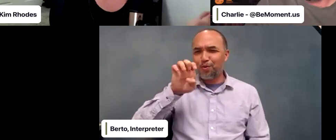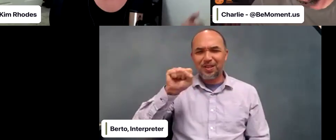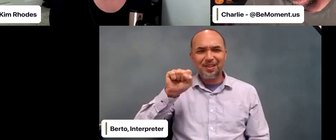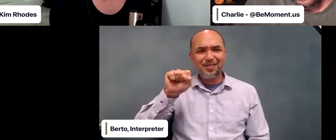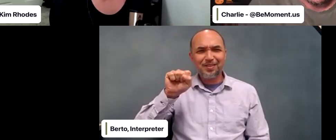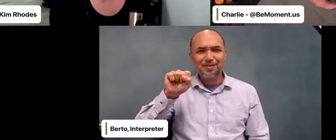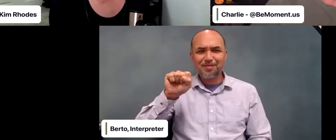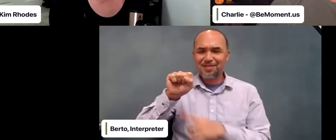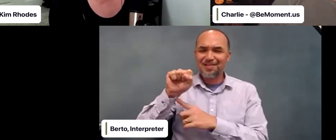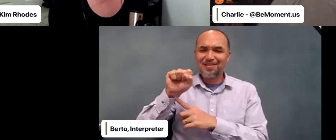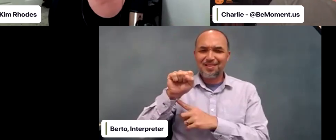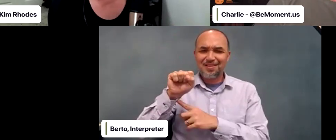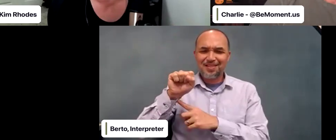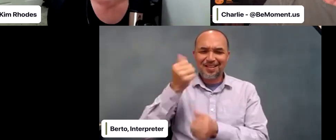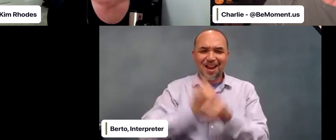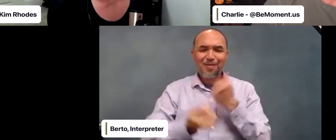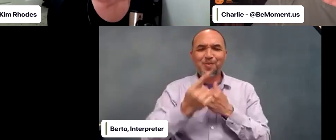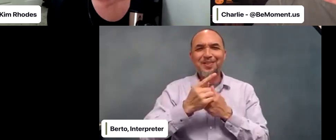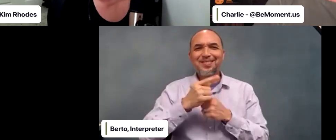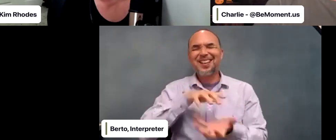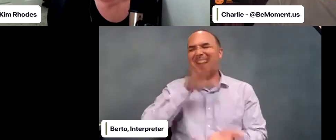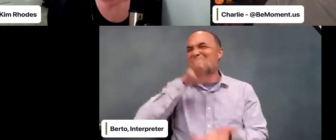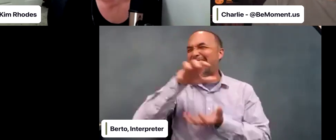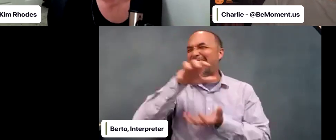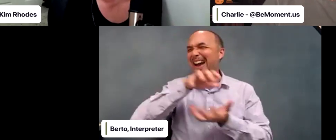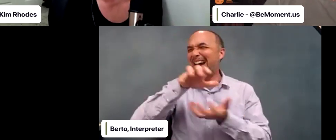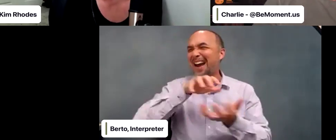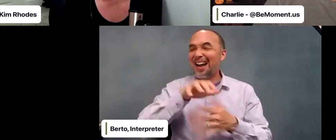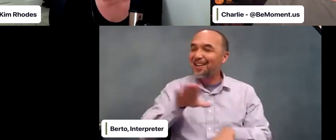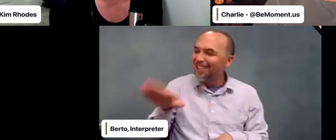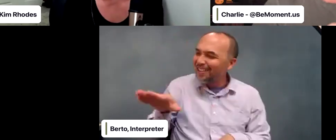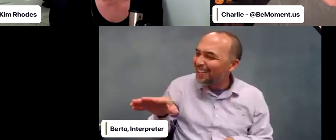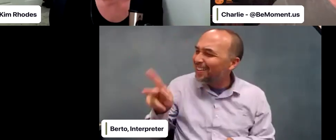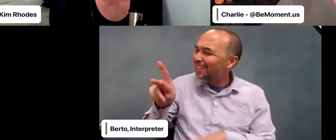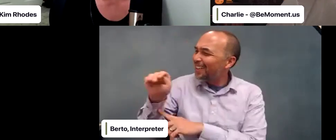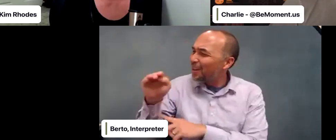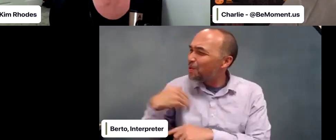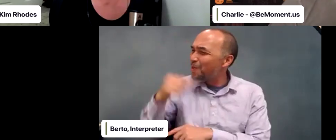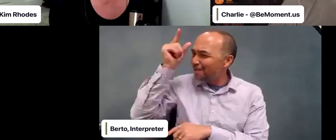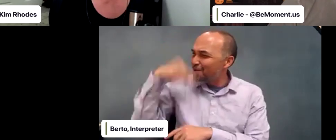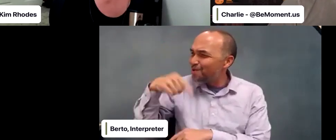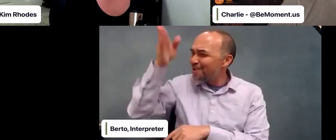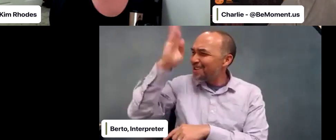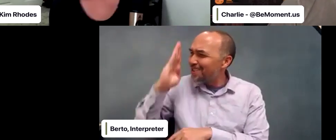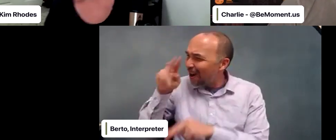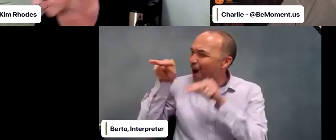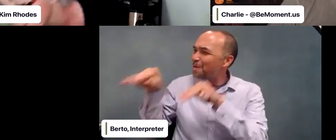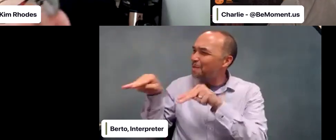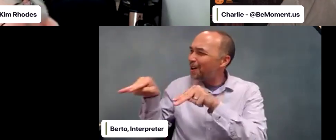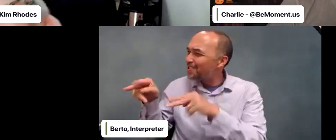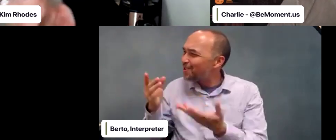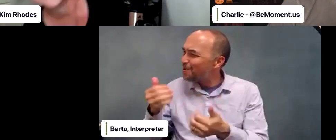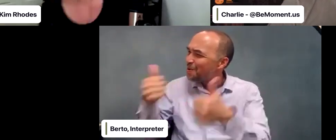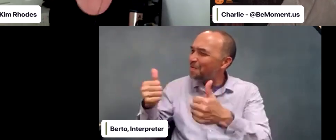And everybody starts cracking up. They're like, oh my God, Kim, you've got a Greek god looking out for you. Oh my gosh, that's so cool. Right?